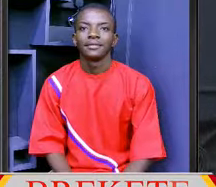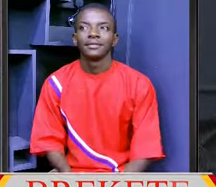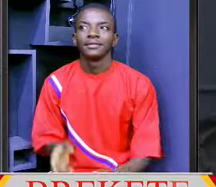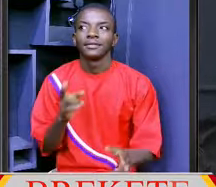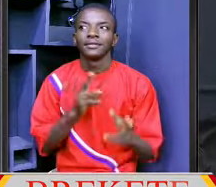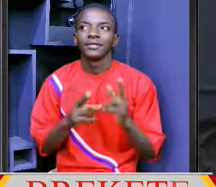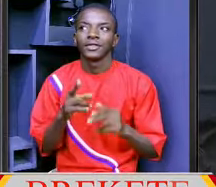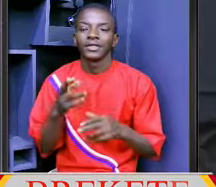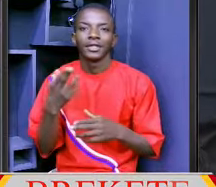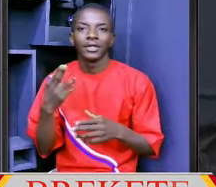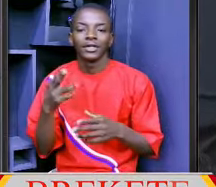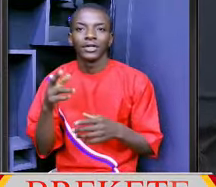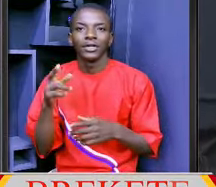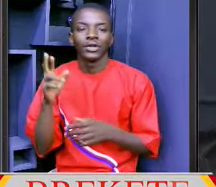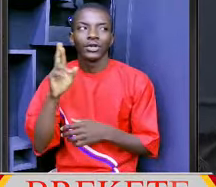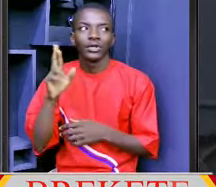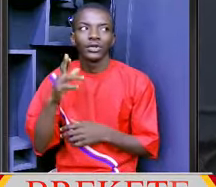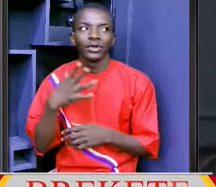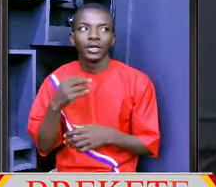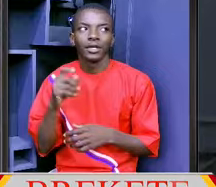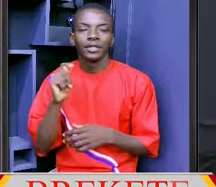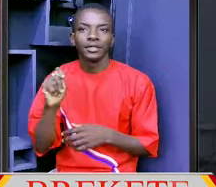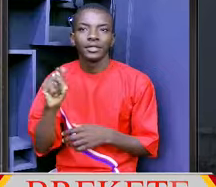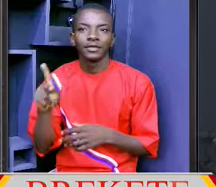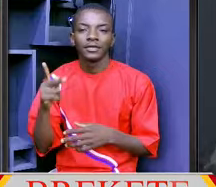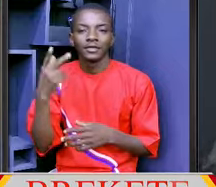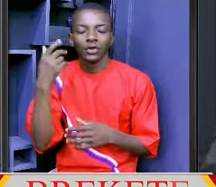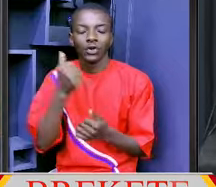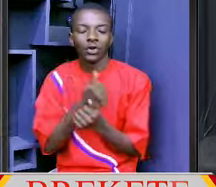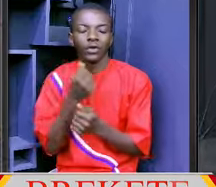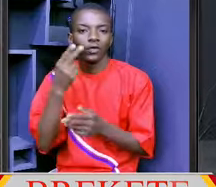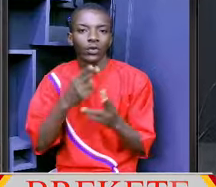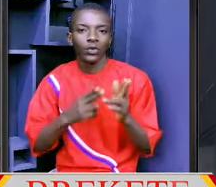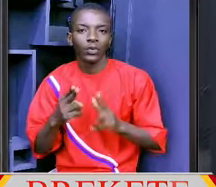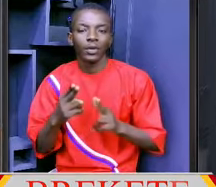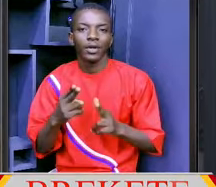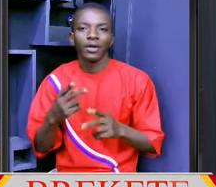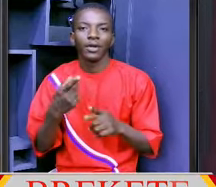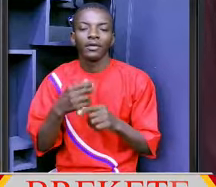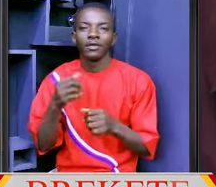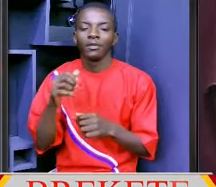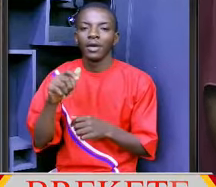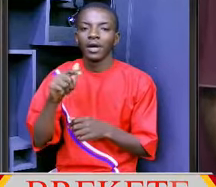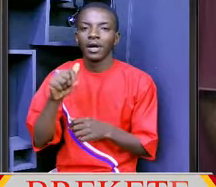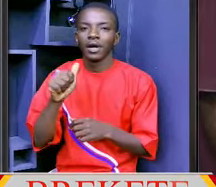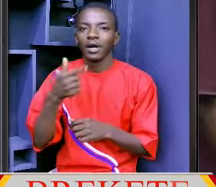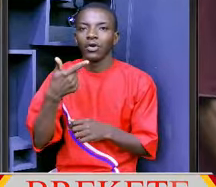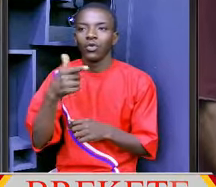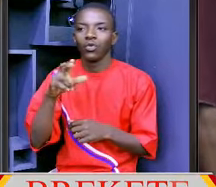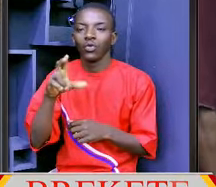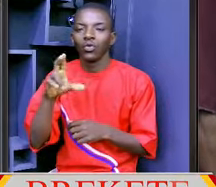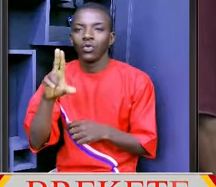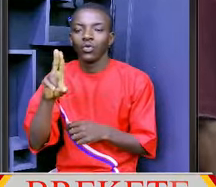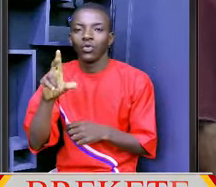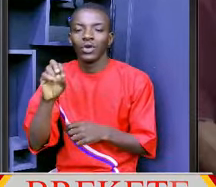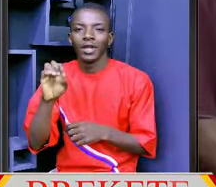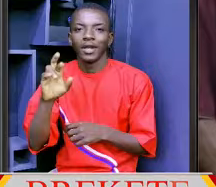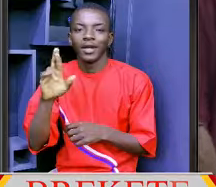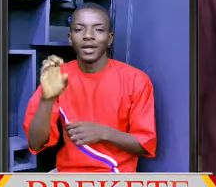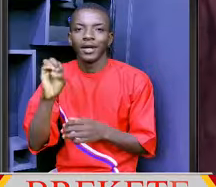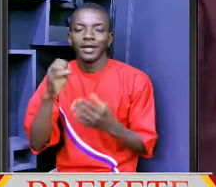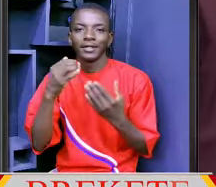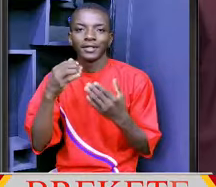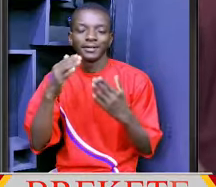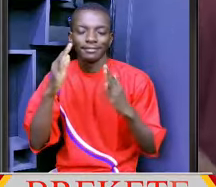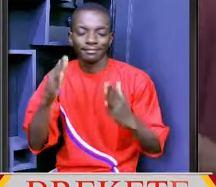clock. Human Rights Radio and Television. For your love for humanity, from Aguilera community. Thank you, sir. And